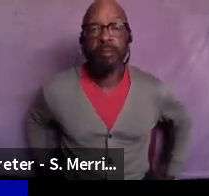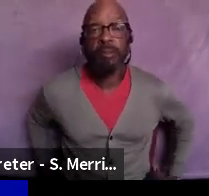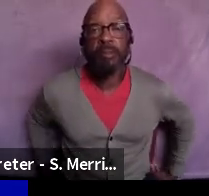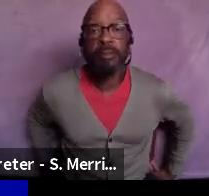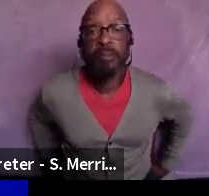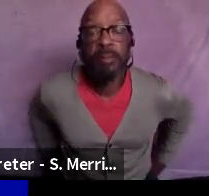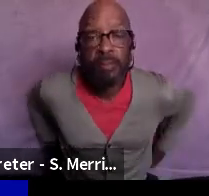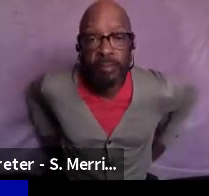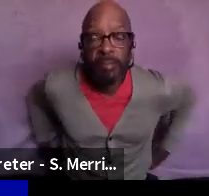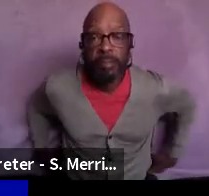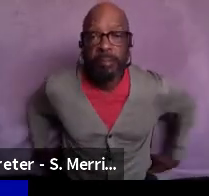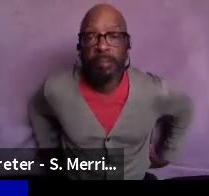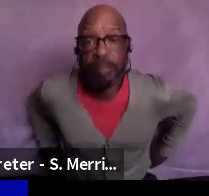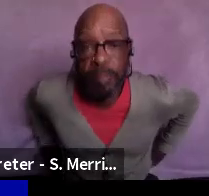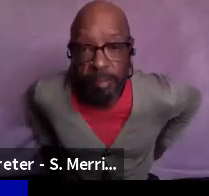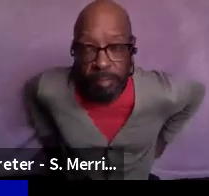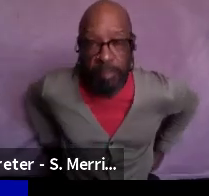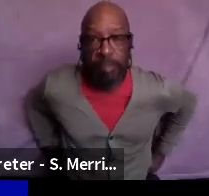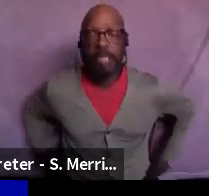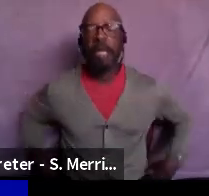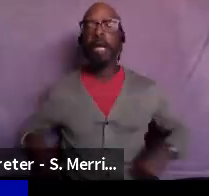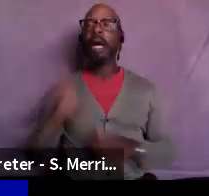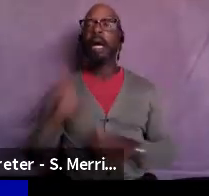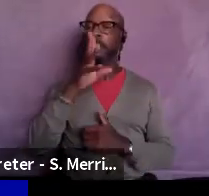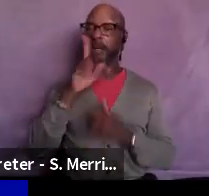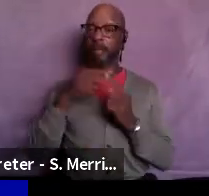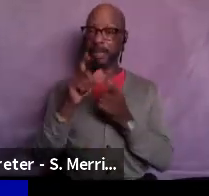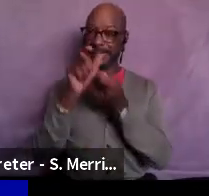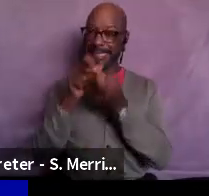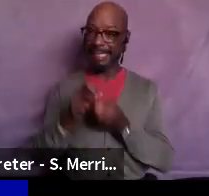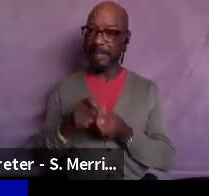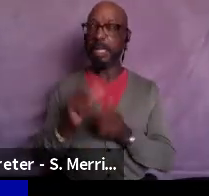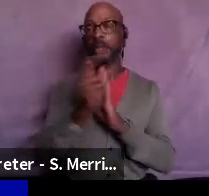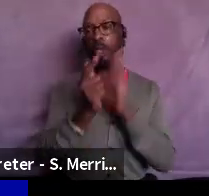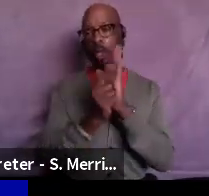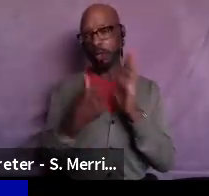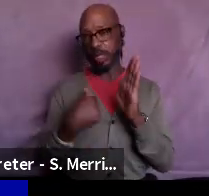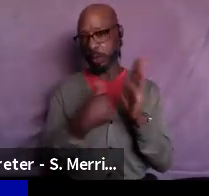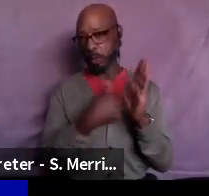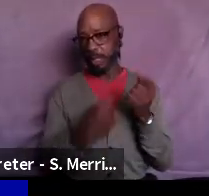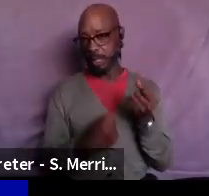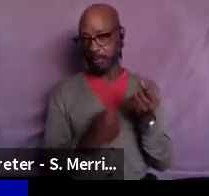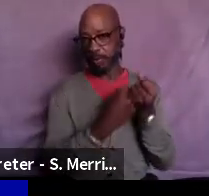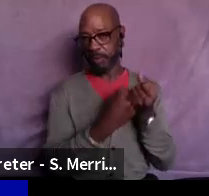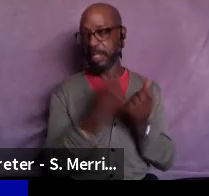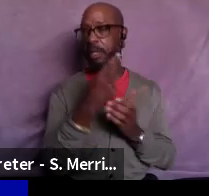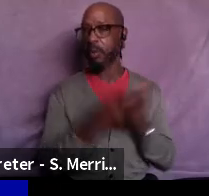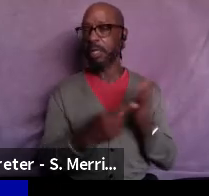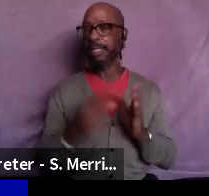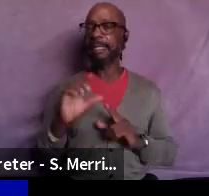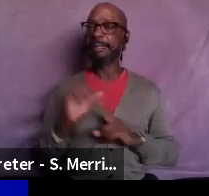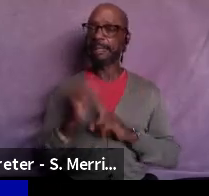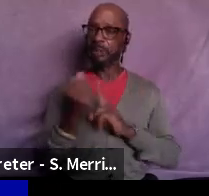I'm going to talk a little bit more in detail about the laws that we enforce and the kind of cases that we see under those laws.